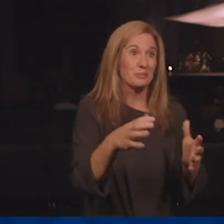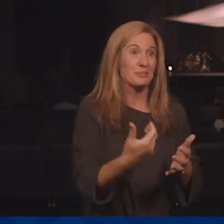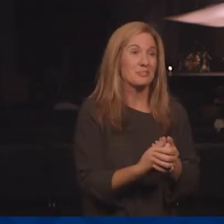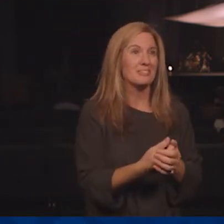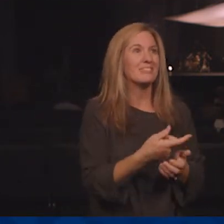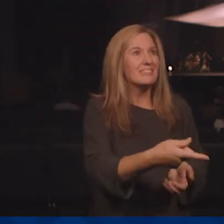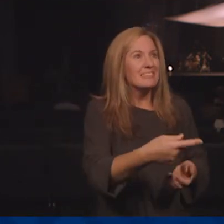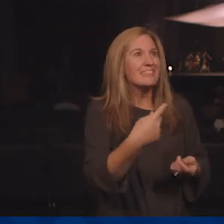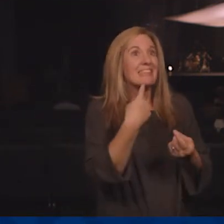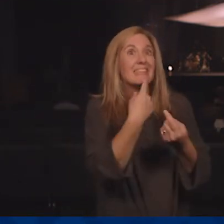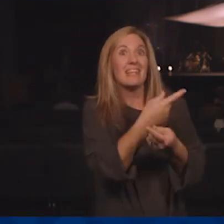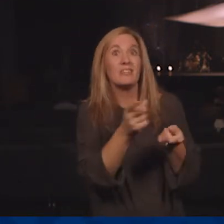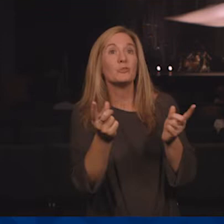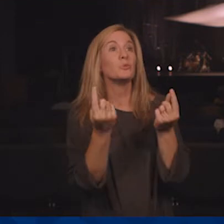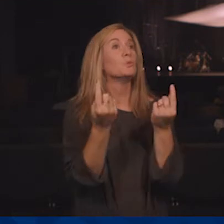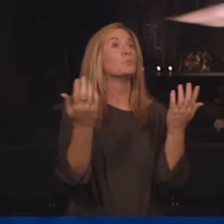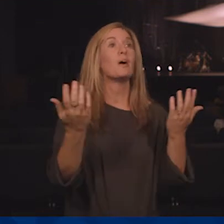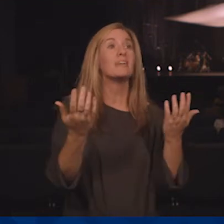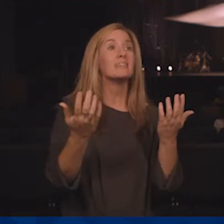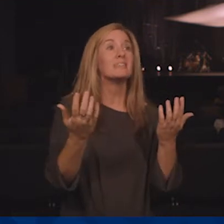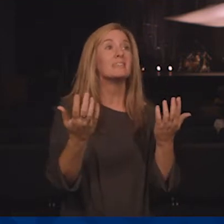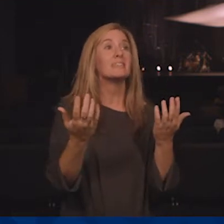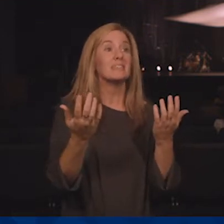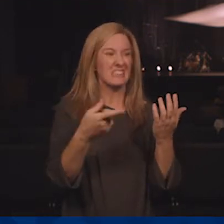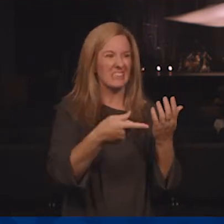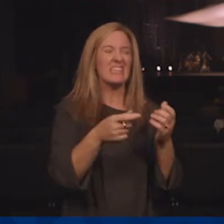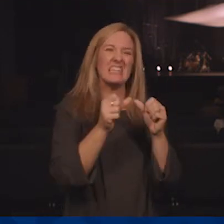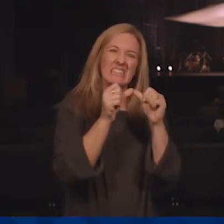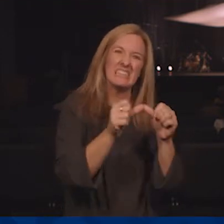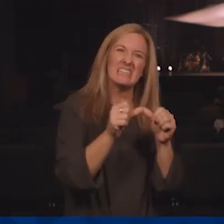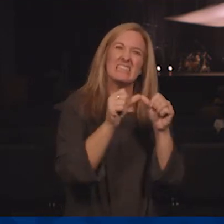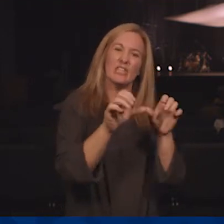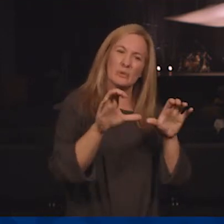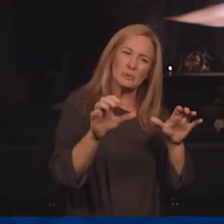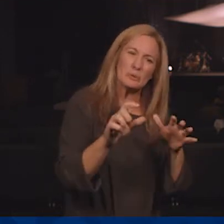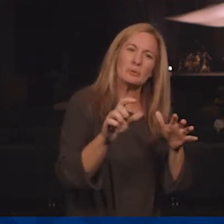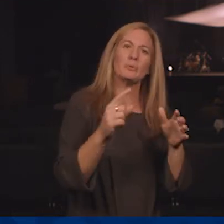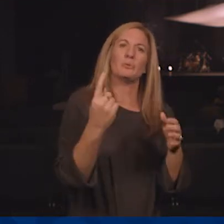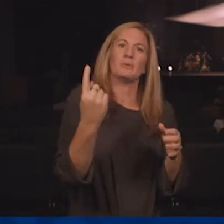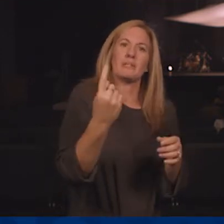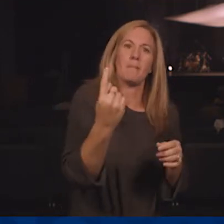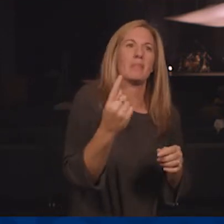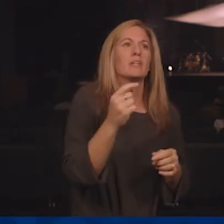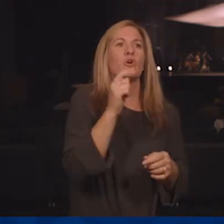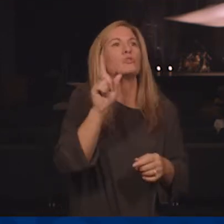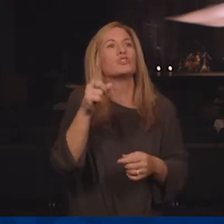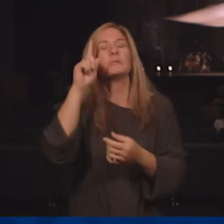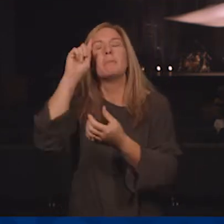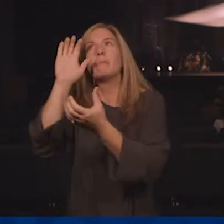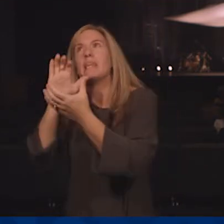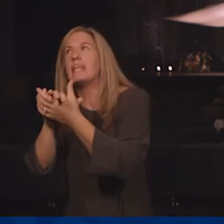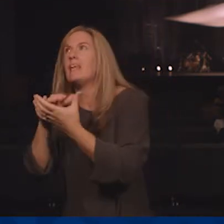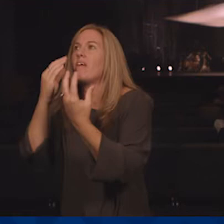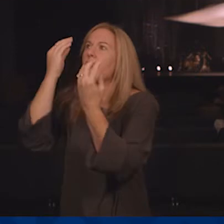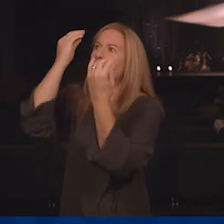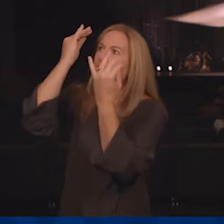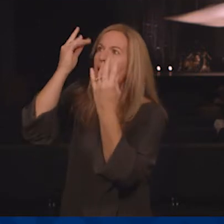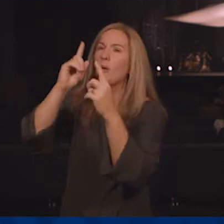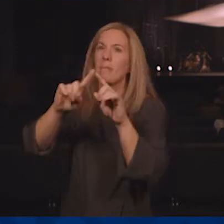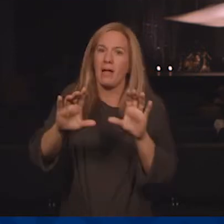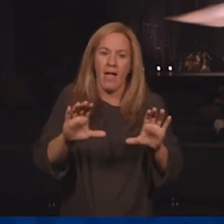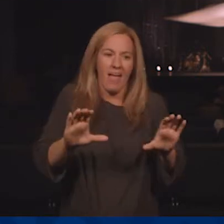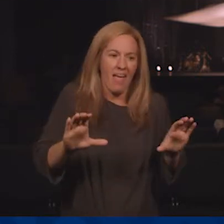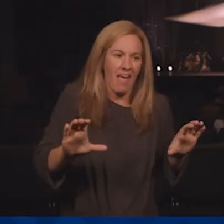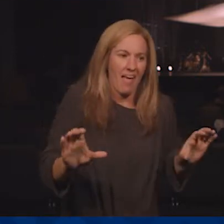to do? He keeps telling us to do something. Don't just believe something, don't just think something, but put your faith